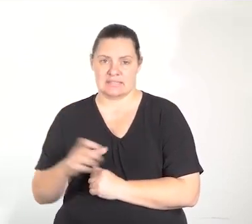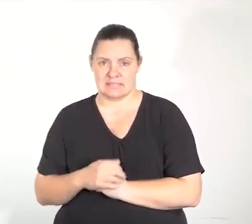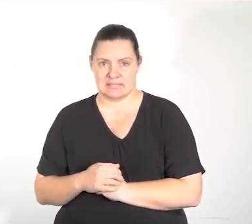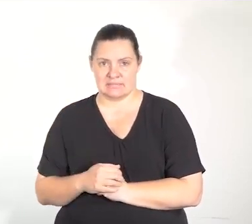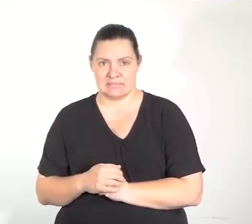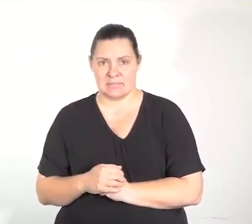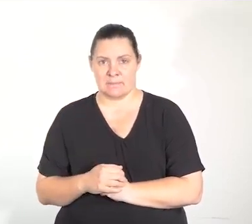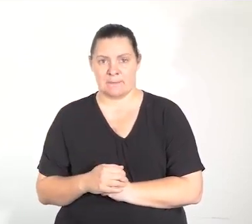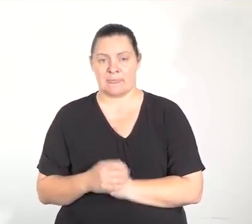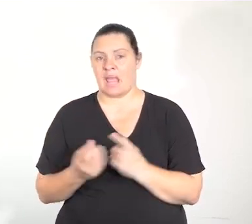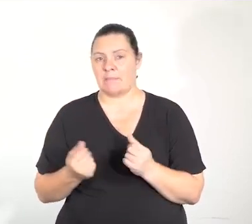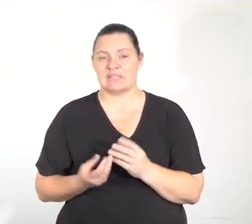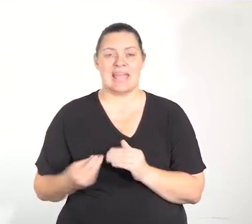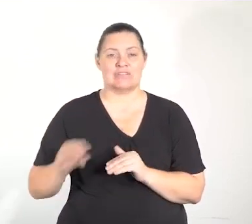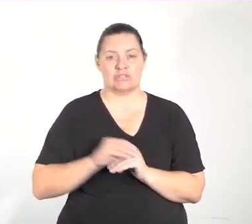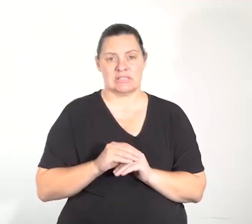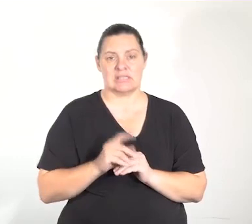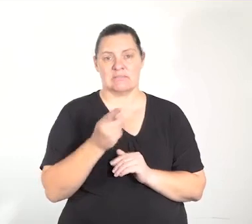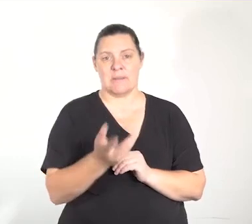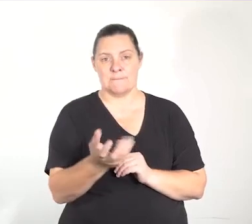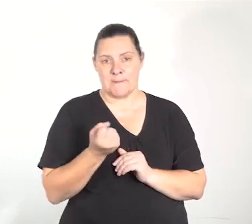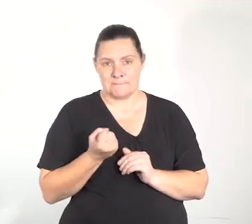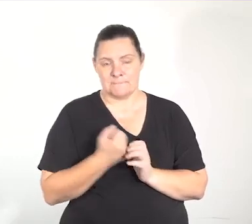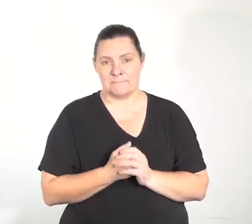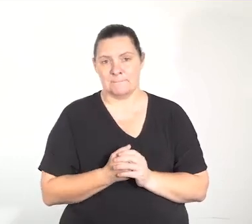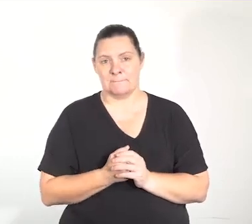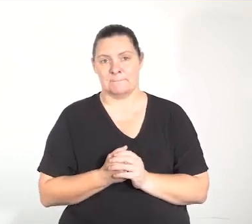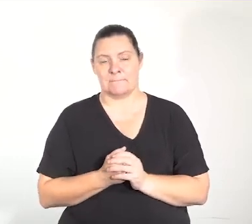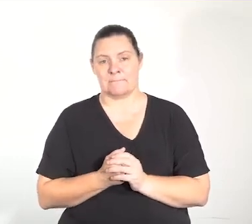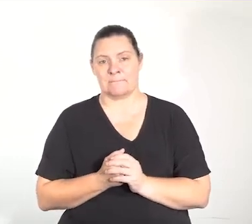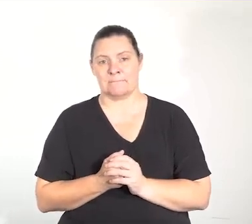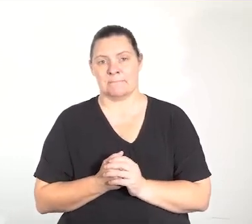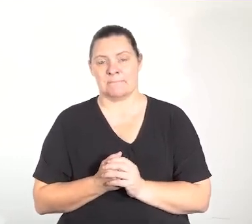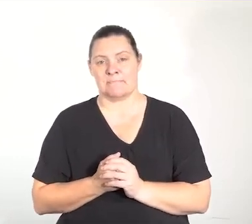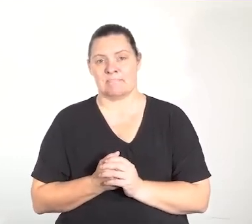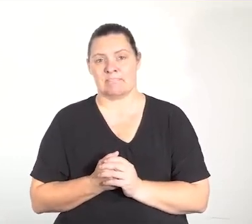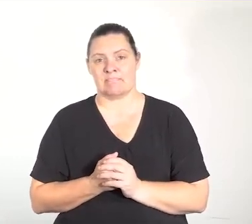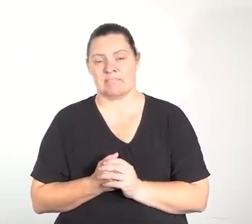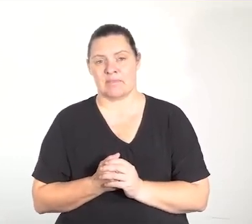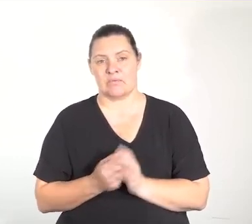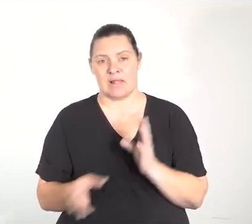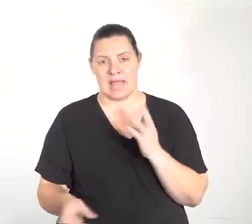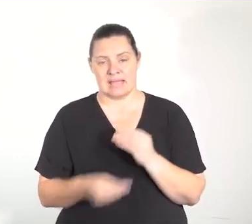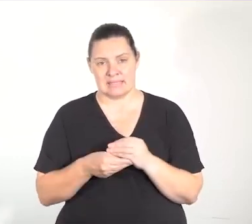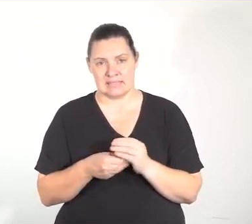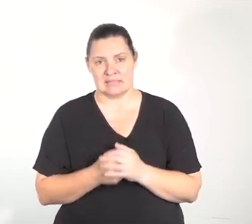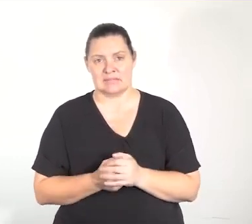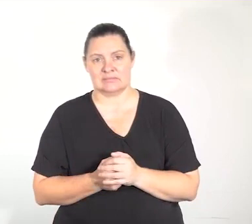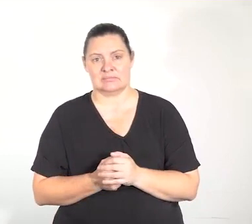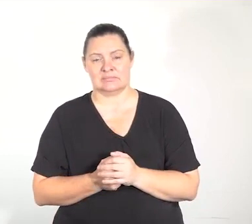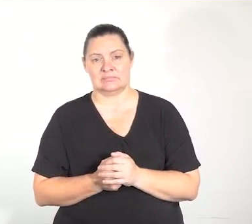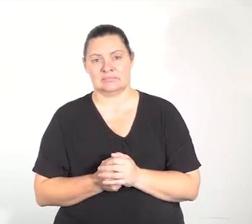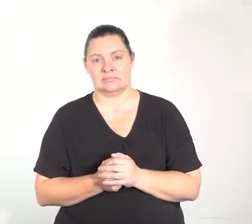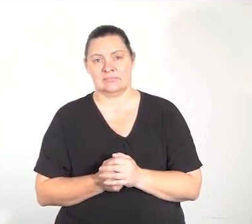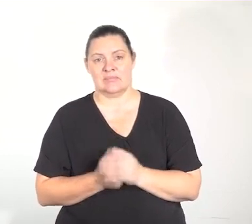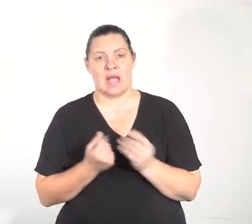cents. So, how much interest did Nicholas receive? We are going to add these interests